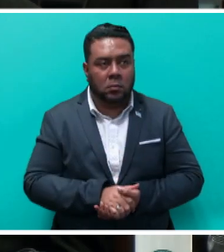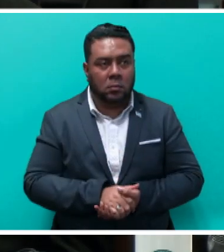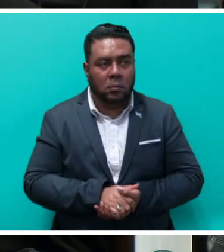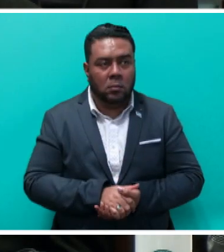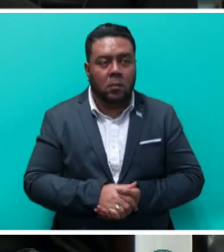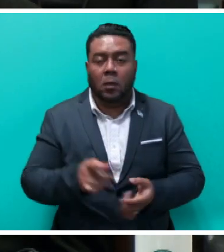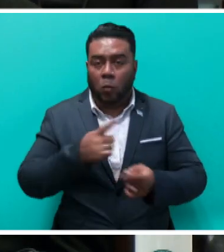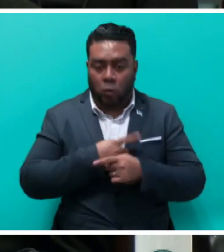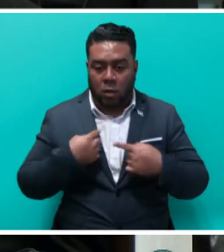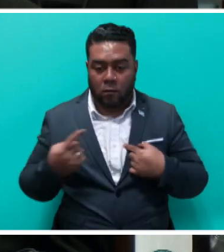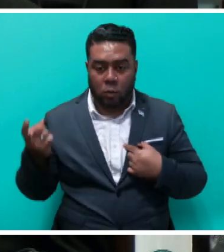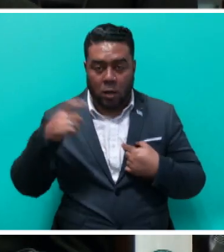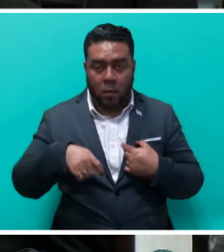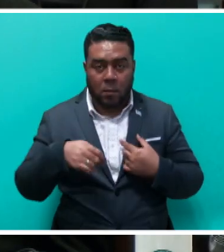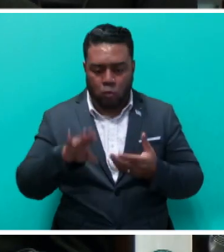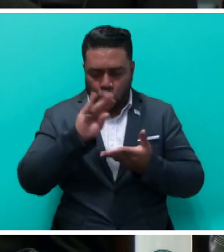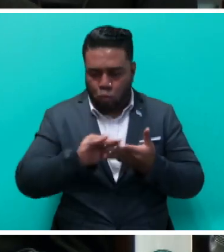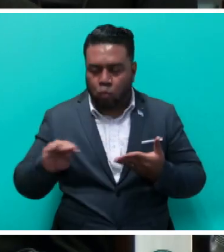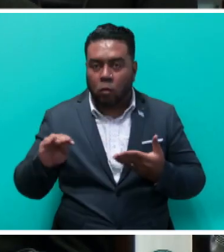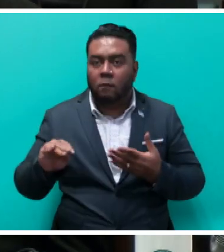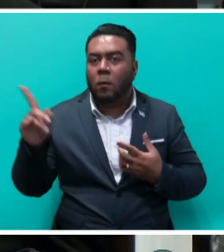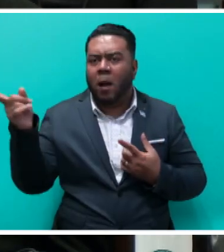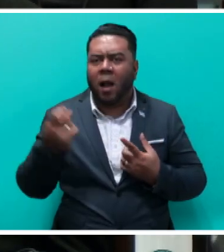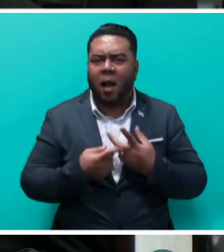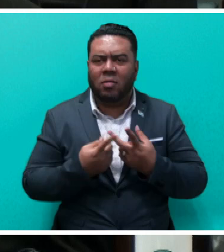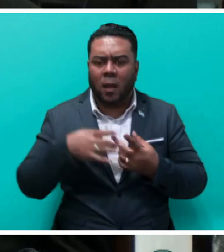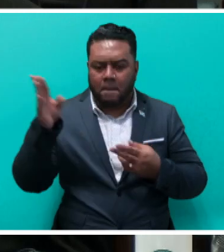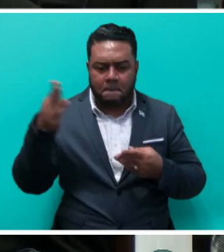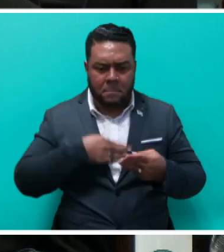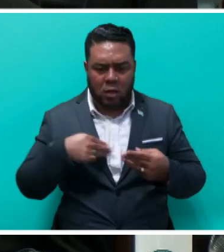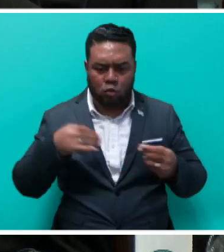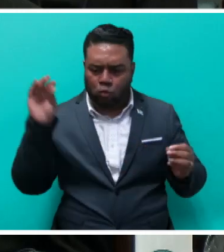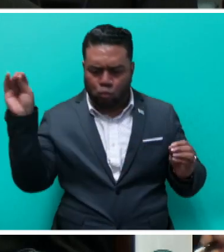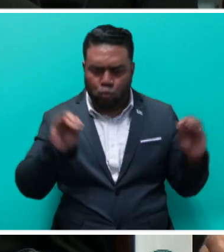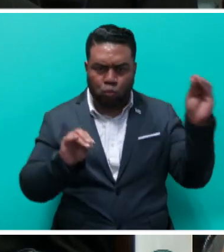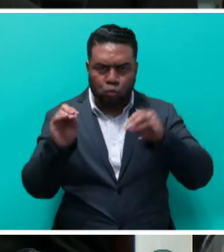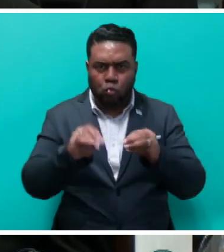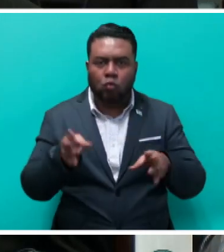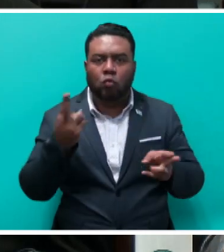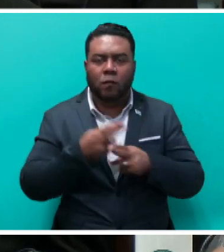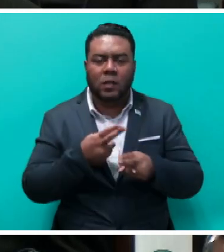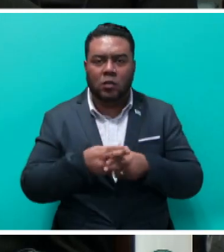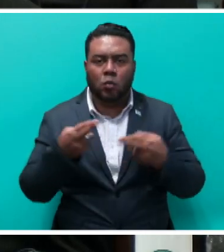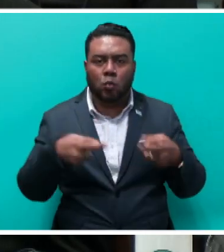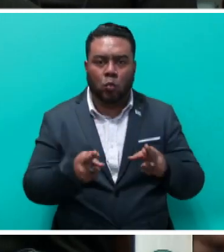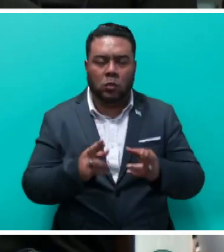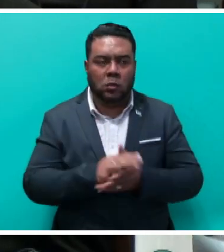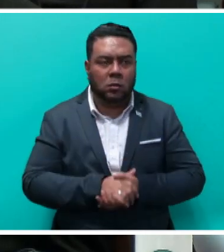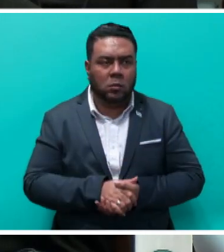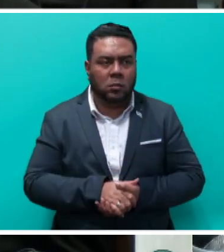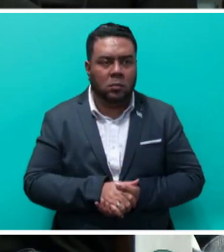to come and redeploy funds from other ministries to capital expenditure to fix roads.